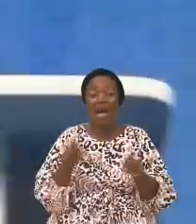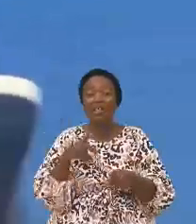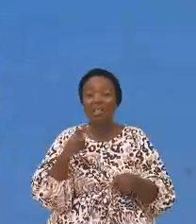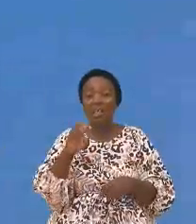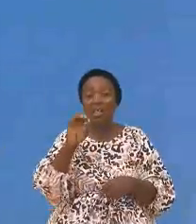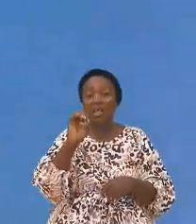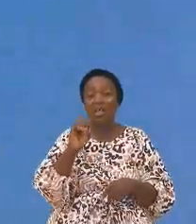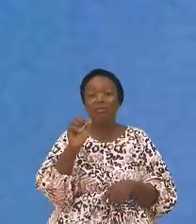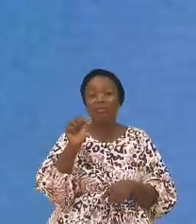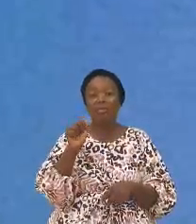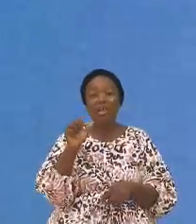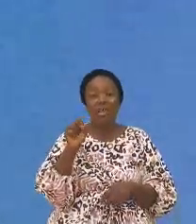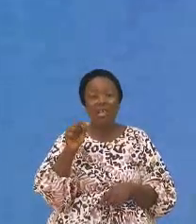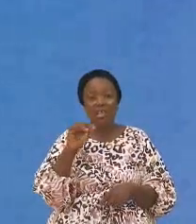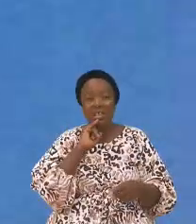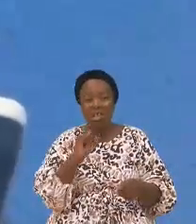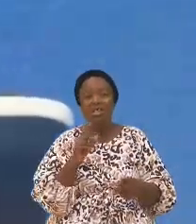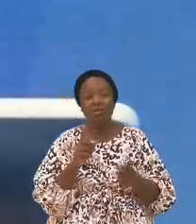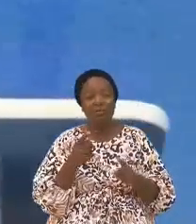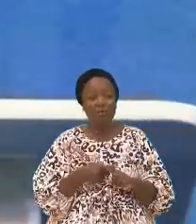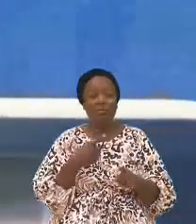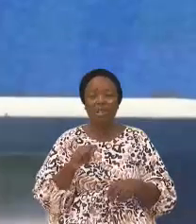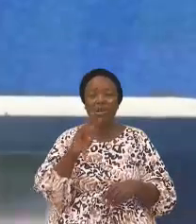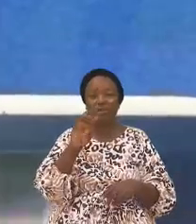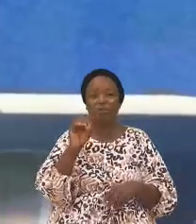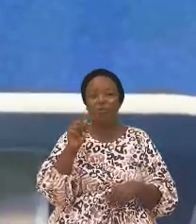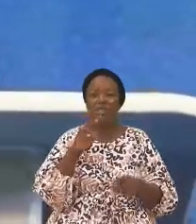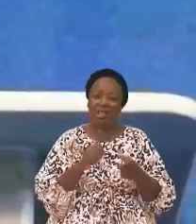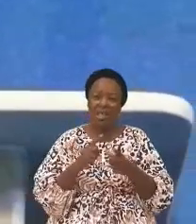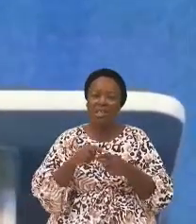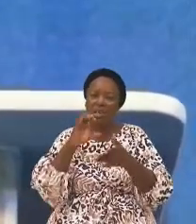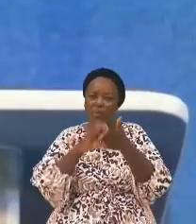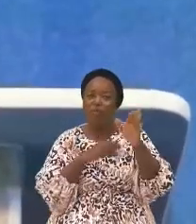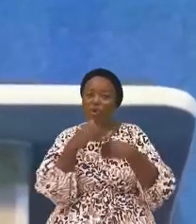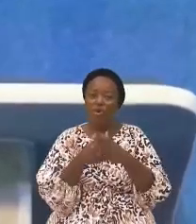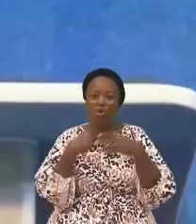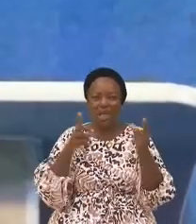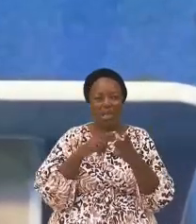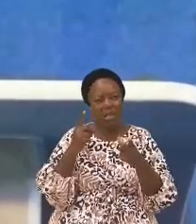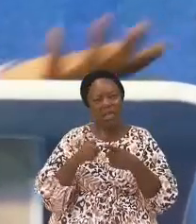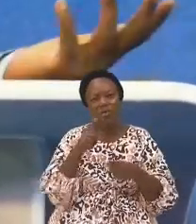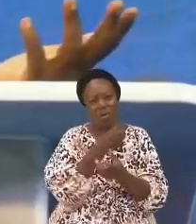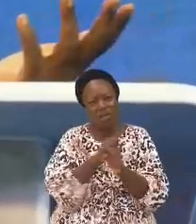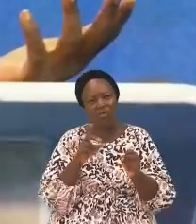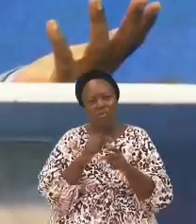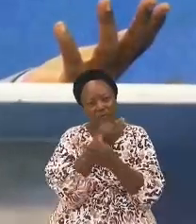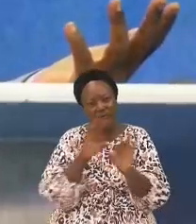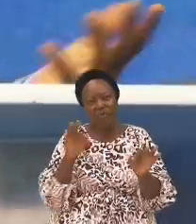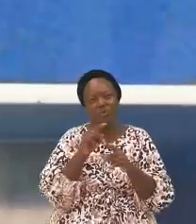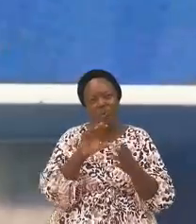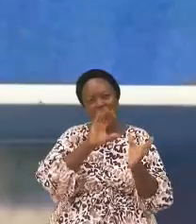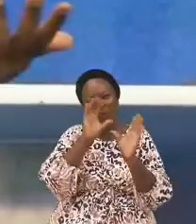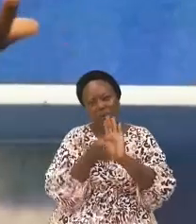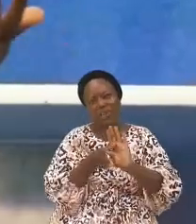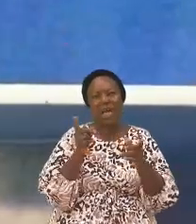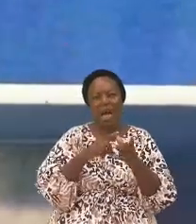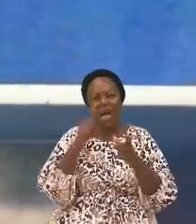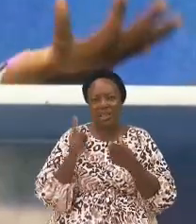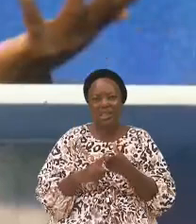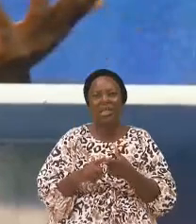as far as the east is from the west. He will remove all your transgression. And then you